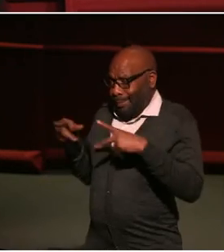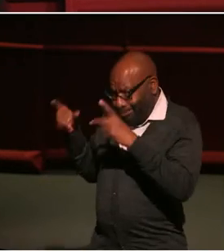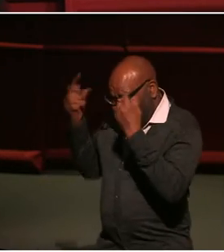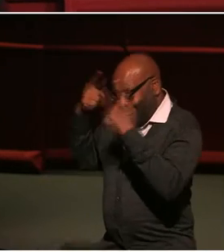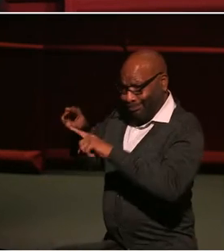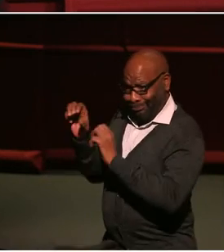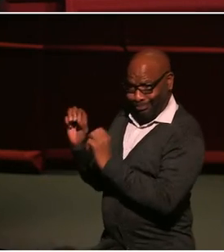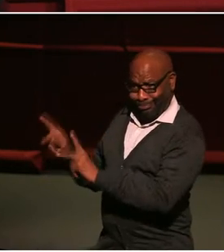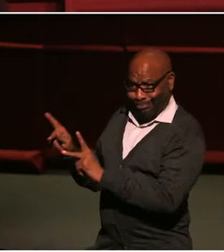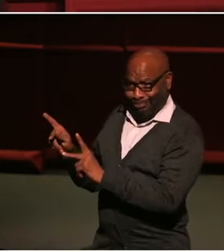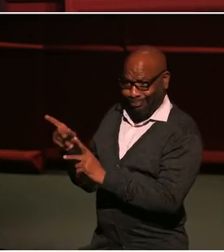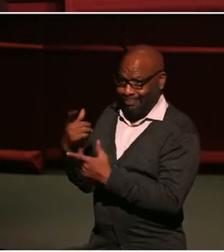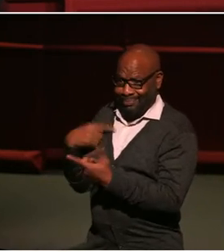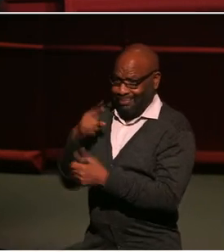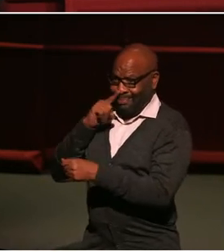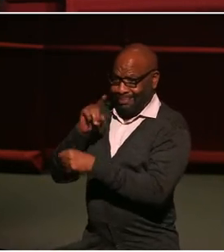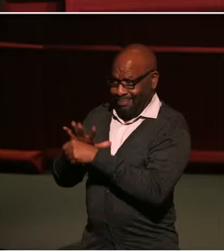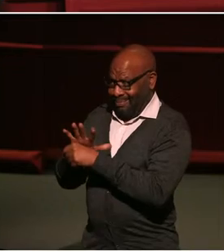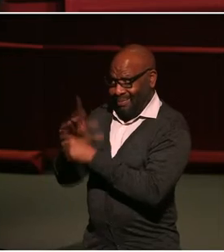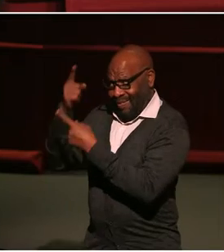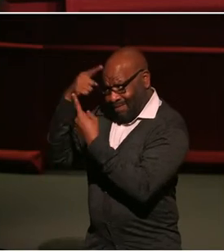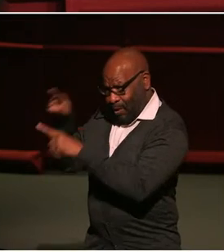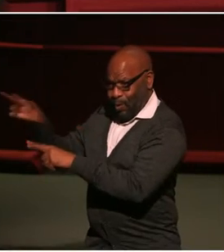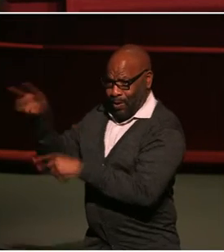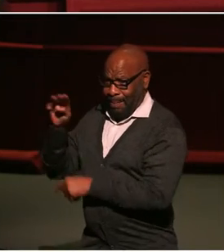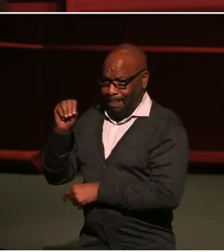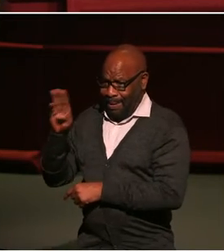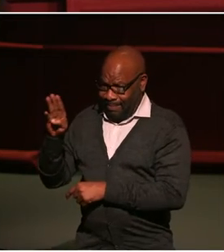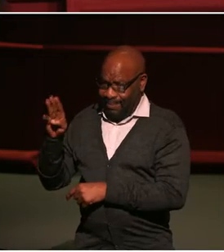Marlon not to touch that Oscar.